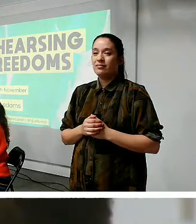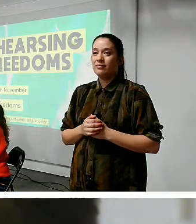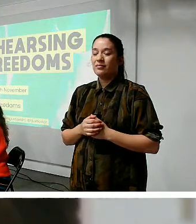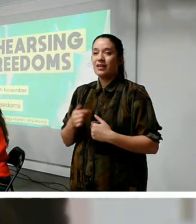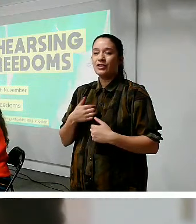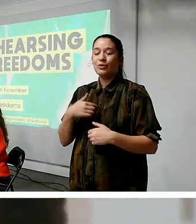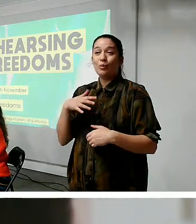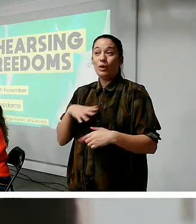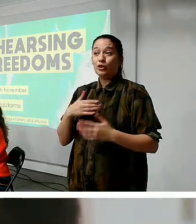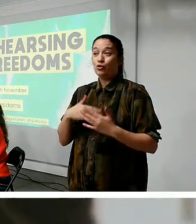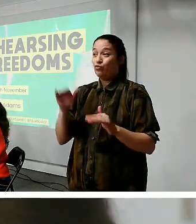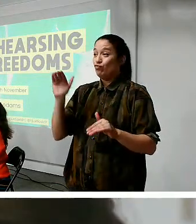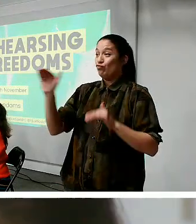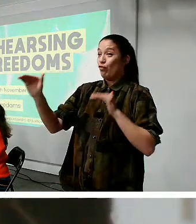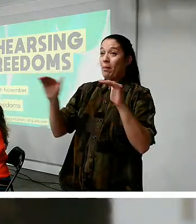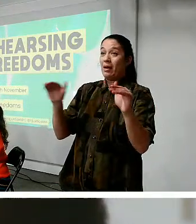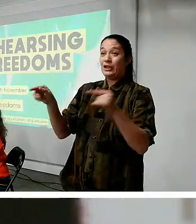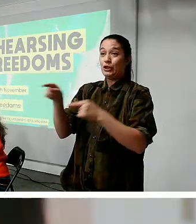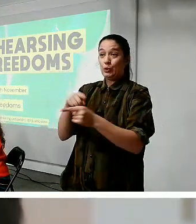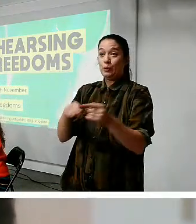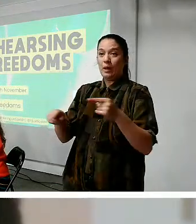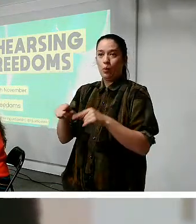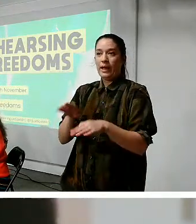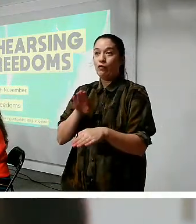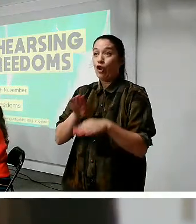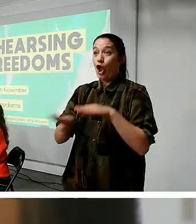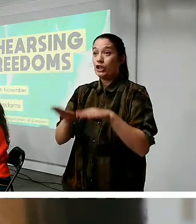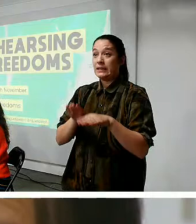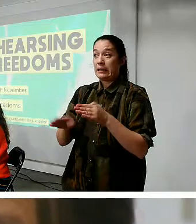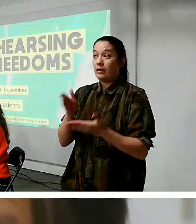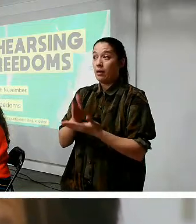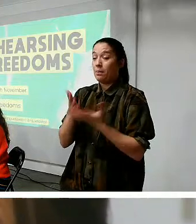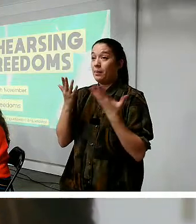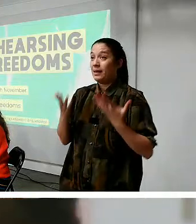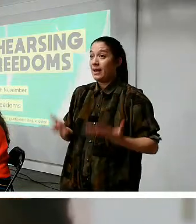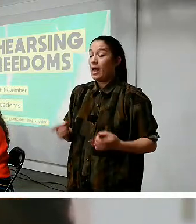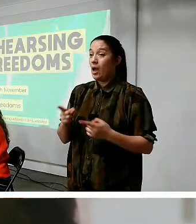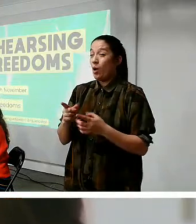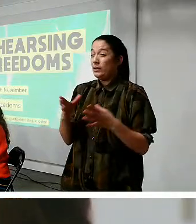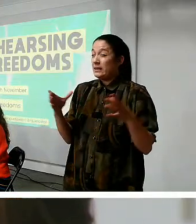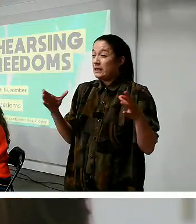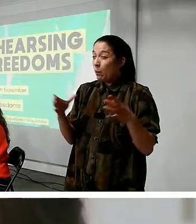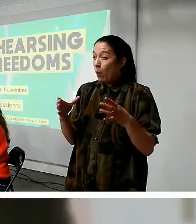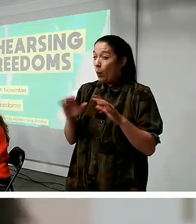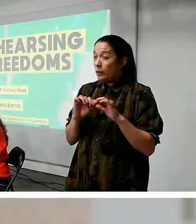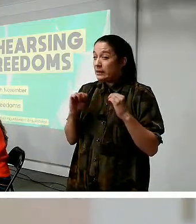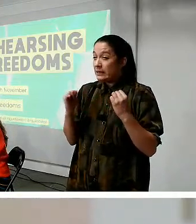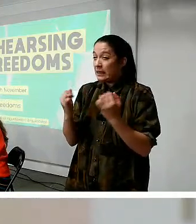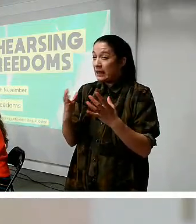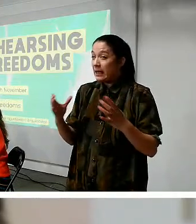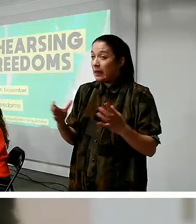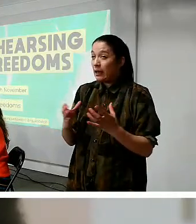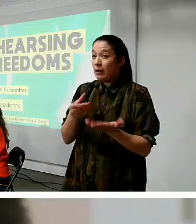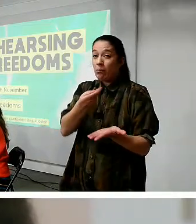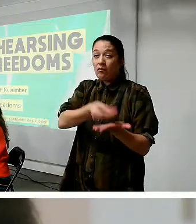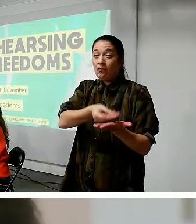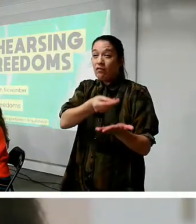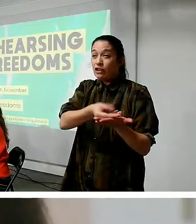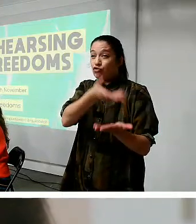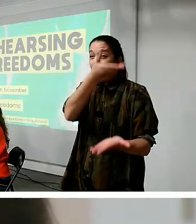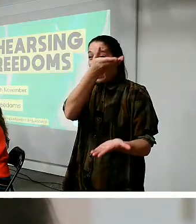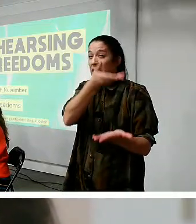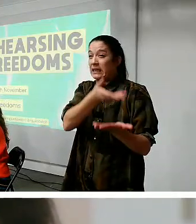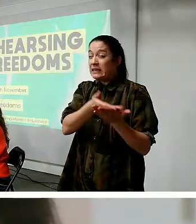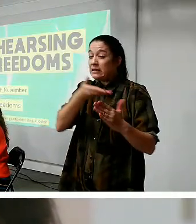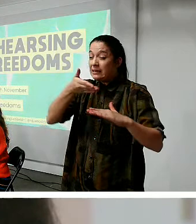remind us all that we are in rehearsal right now, okay? We are a really small team. We fundraised really hard